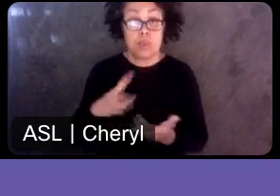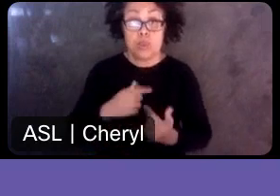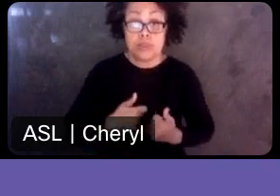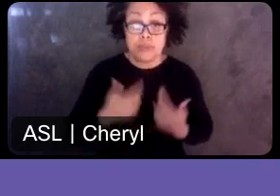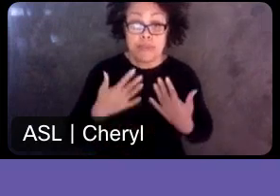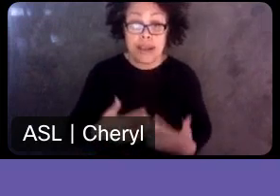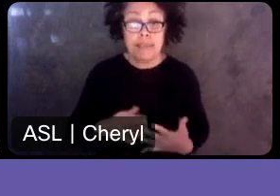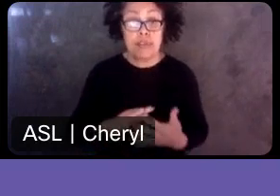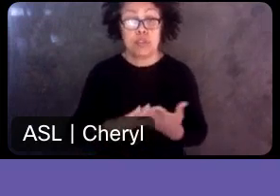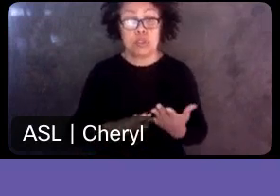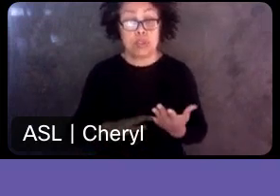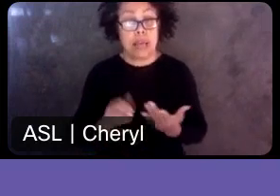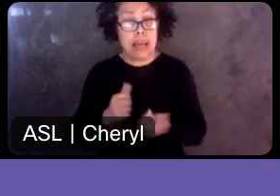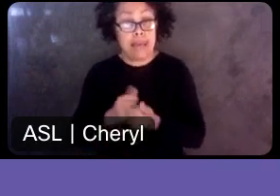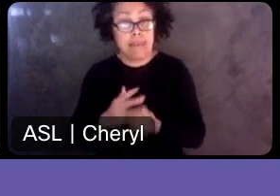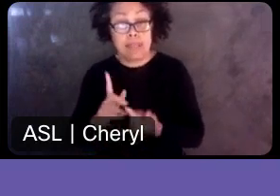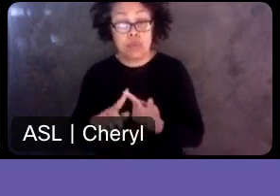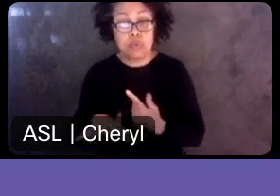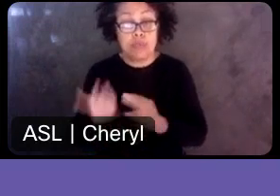they are requested by survivors.